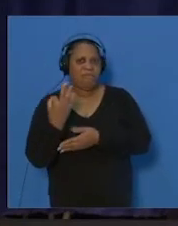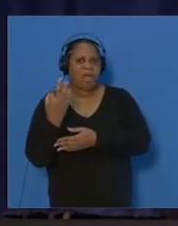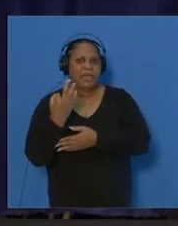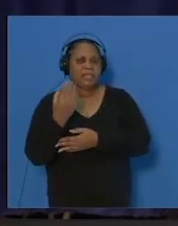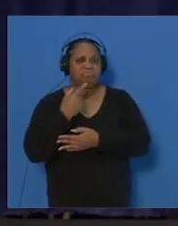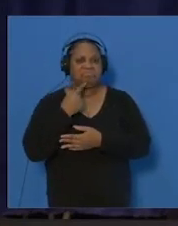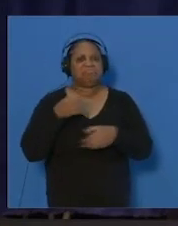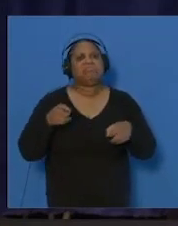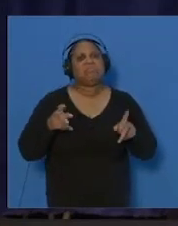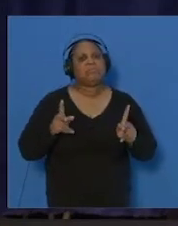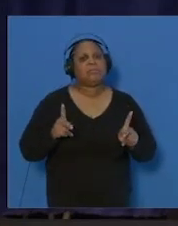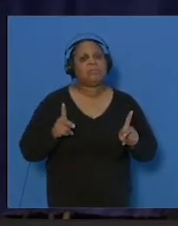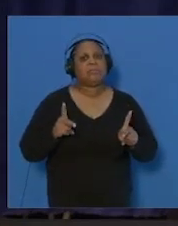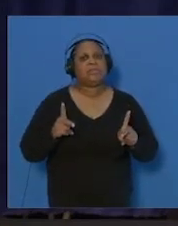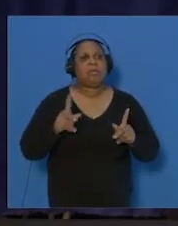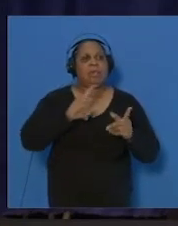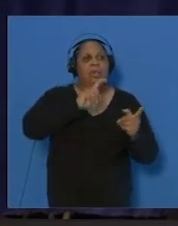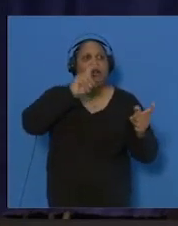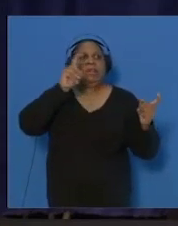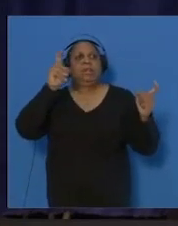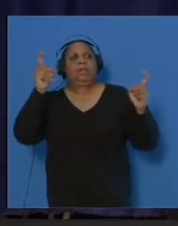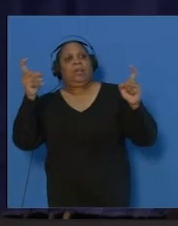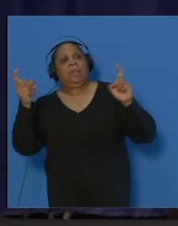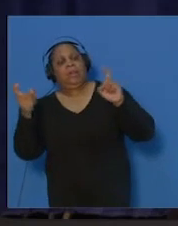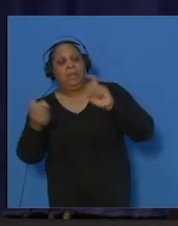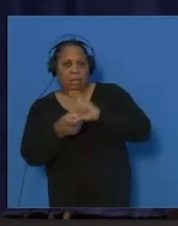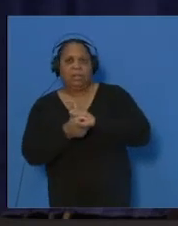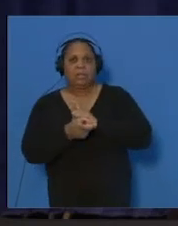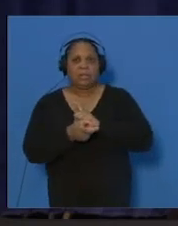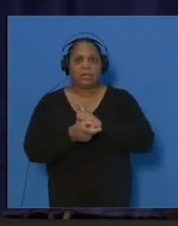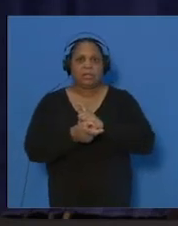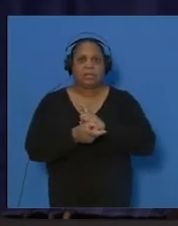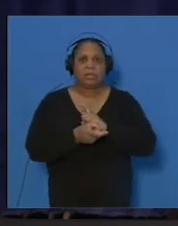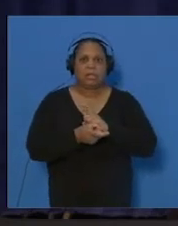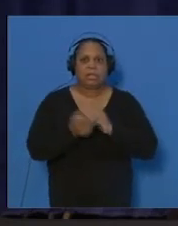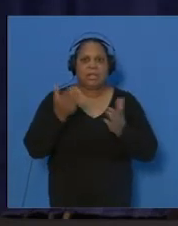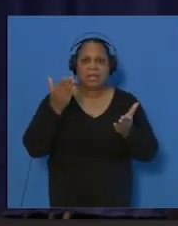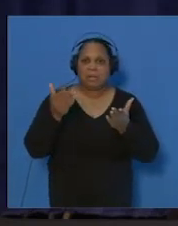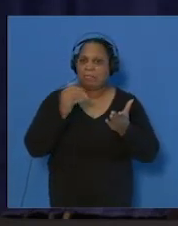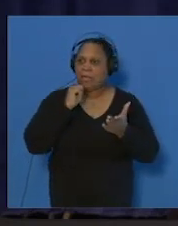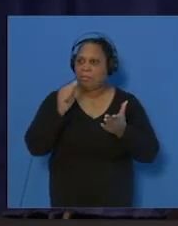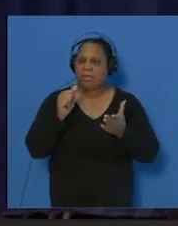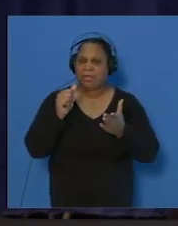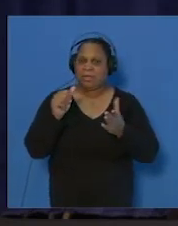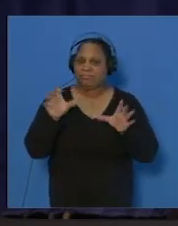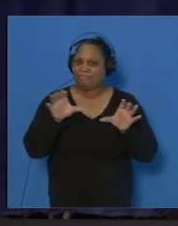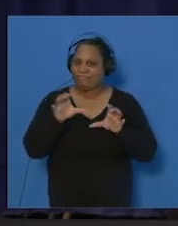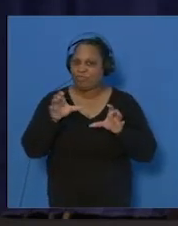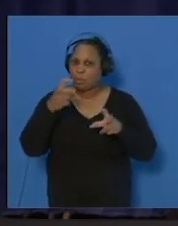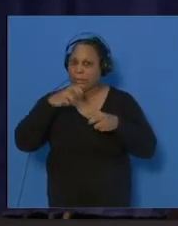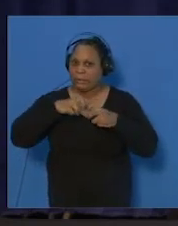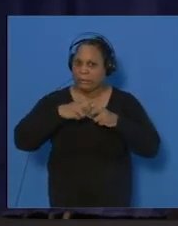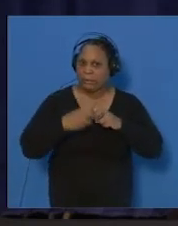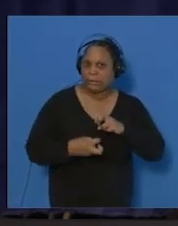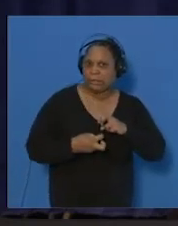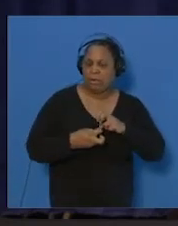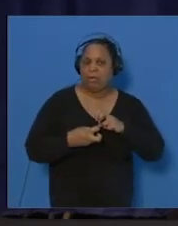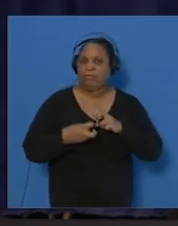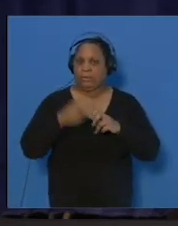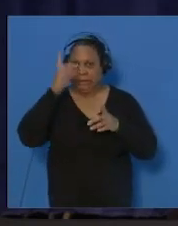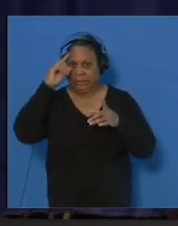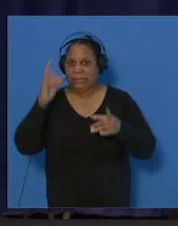opportunity for a profound shift and added that opting out from taking tough decisions is no longer an